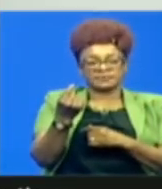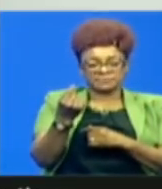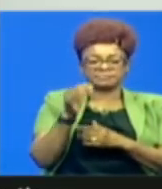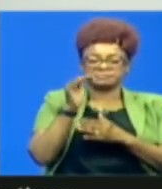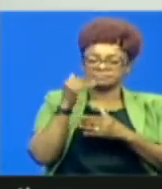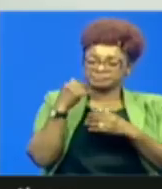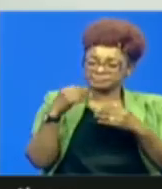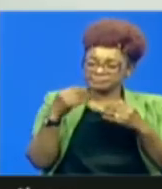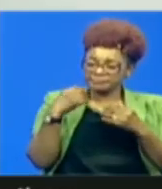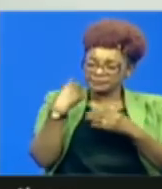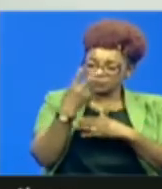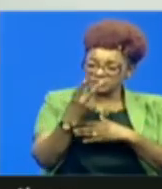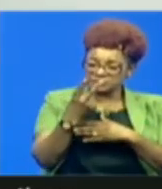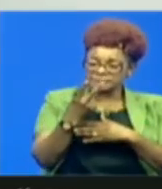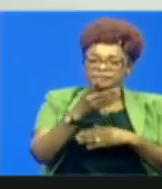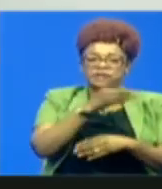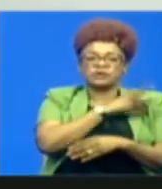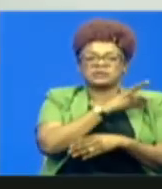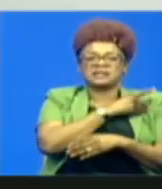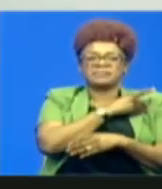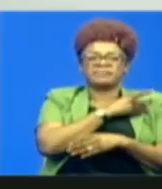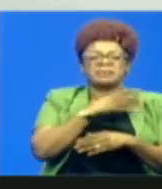Now my weight also